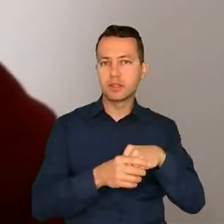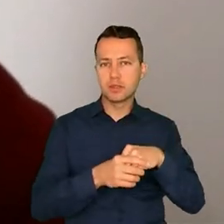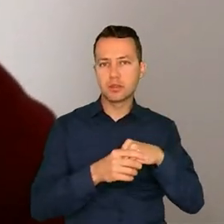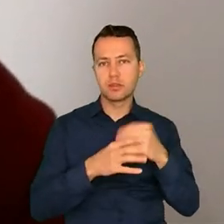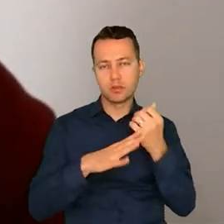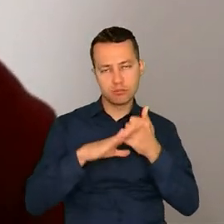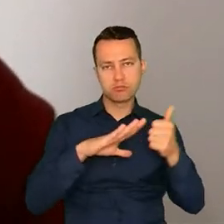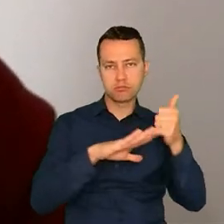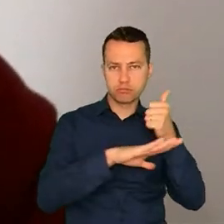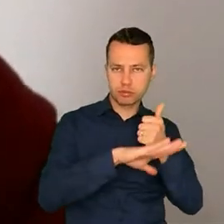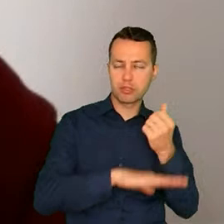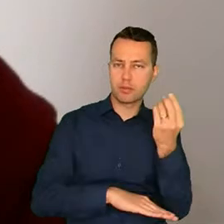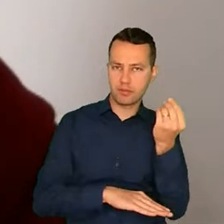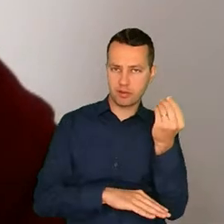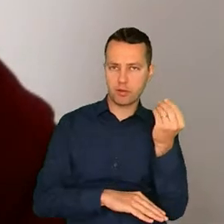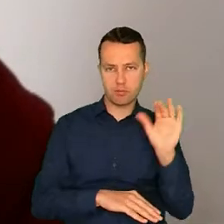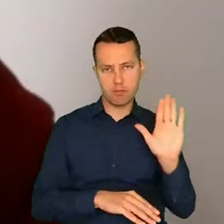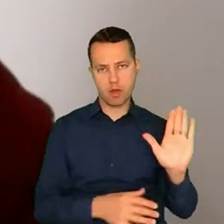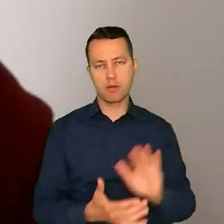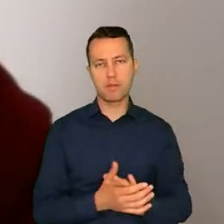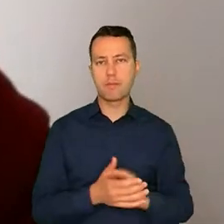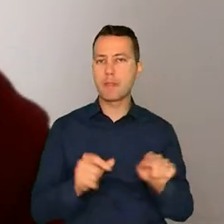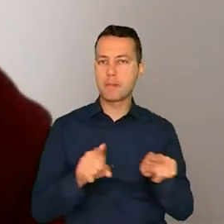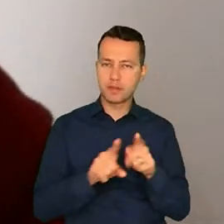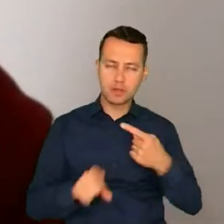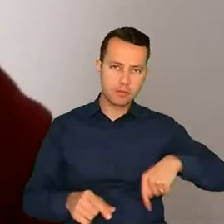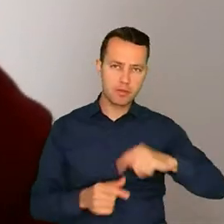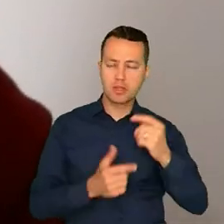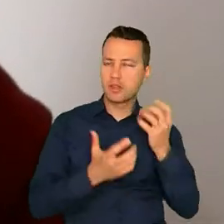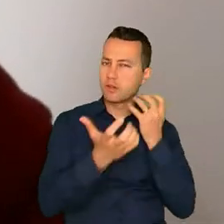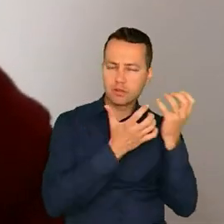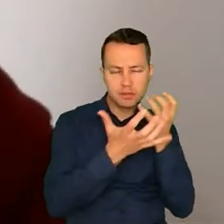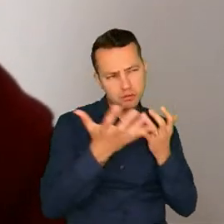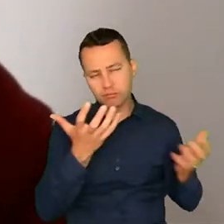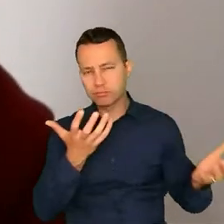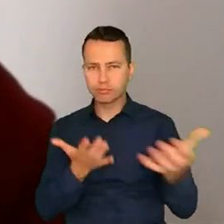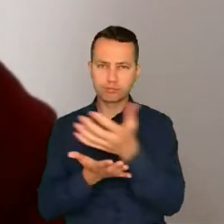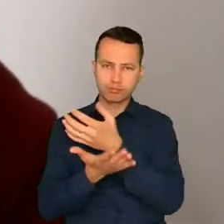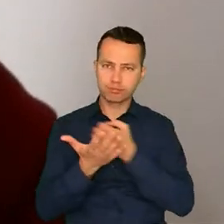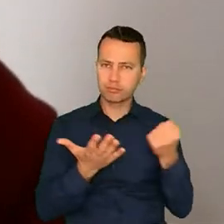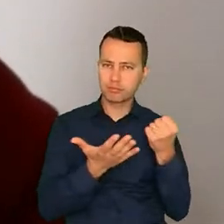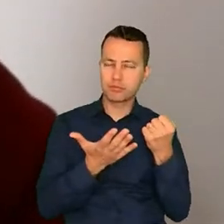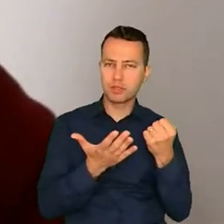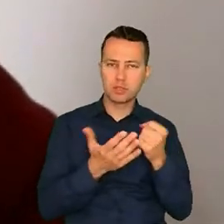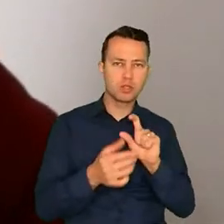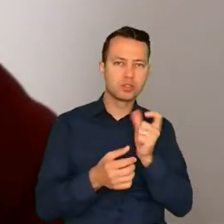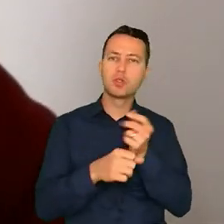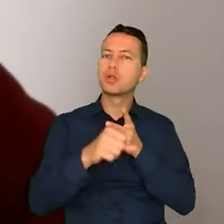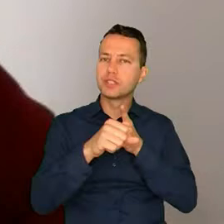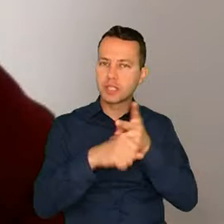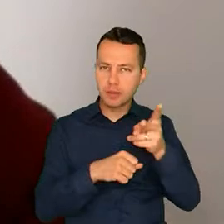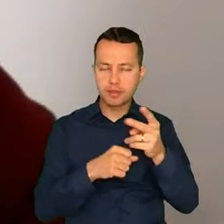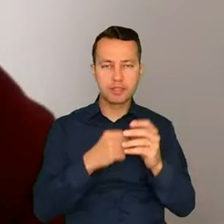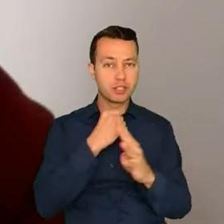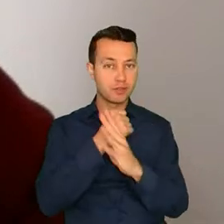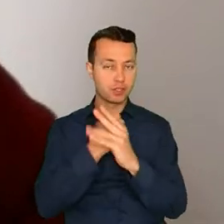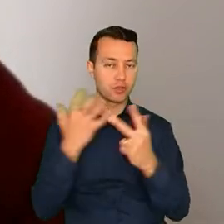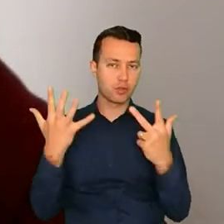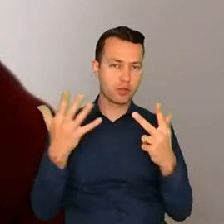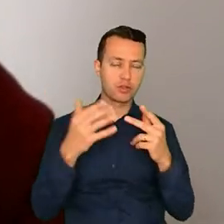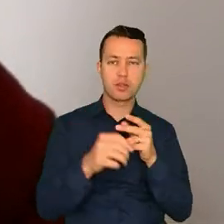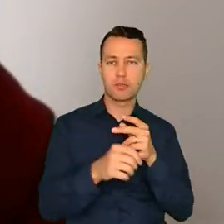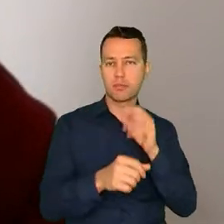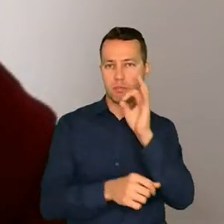there, showed over 90% of studies showed a positive correlation. About 8% showed a